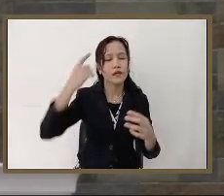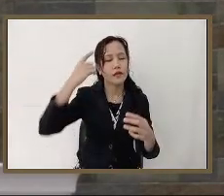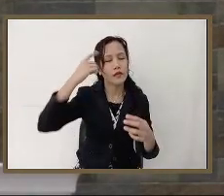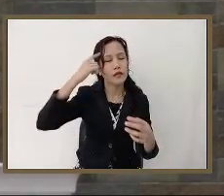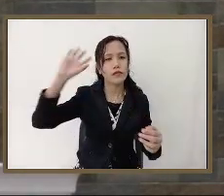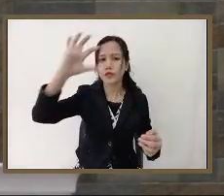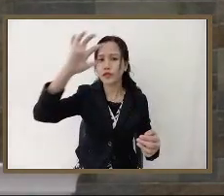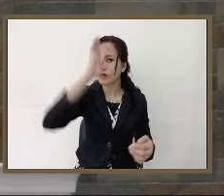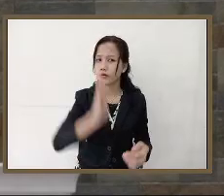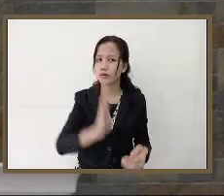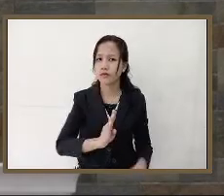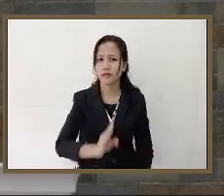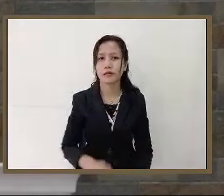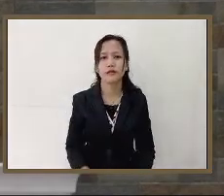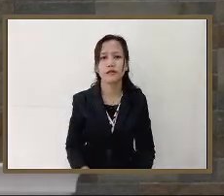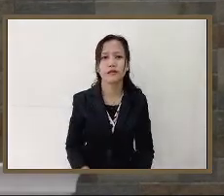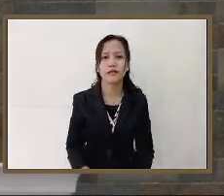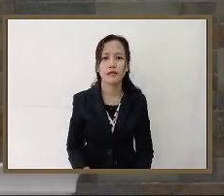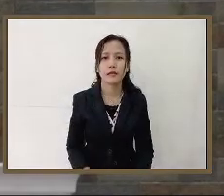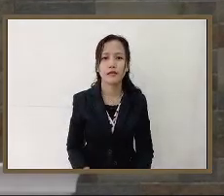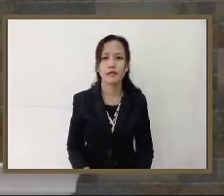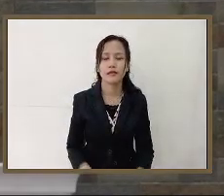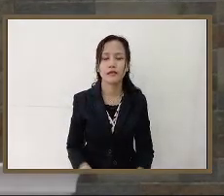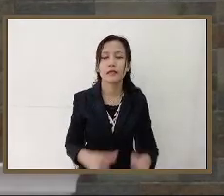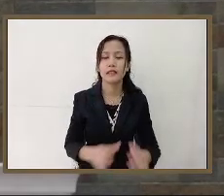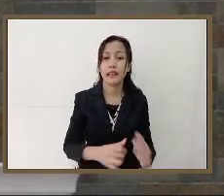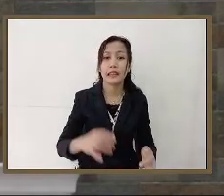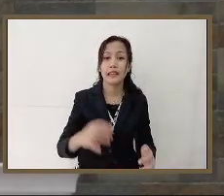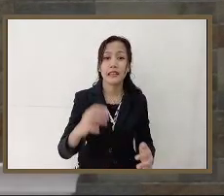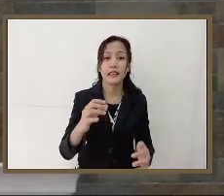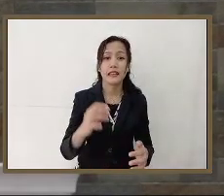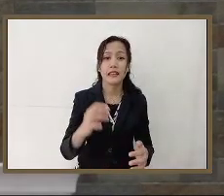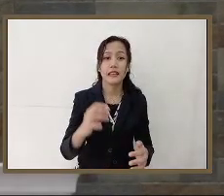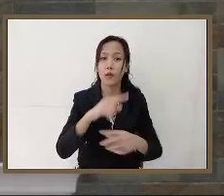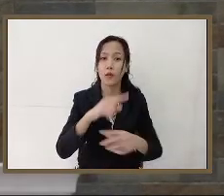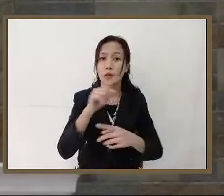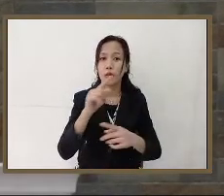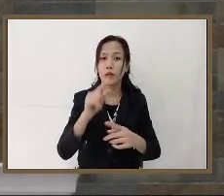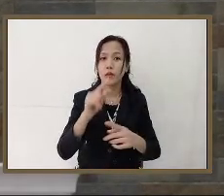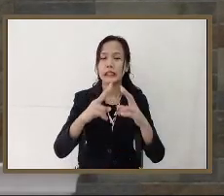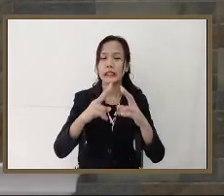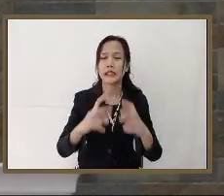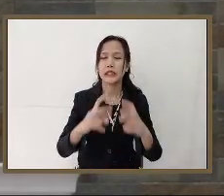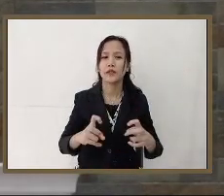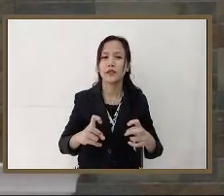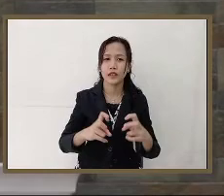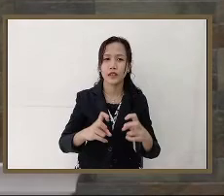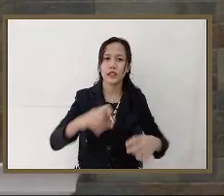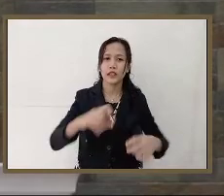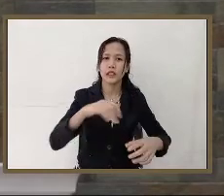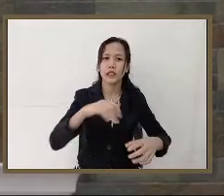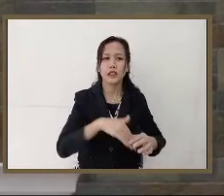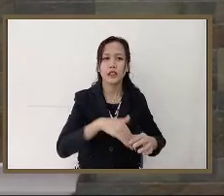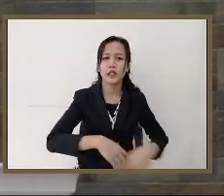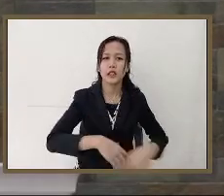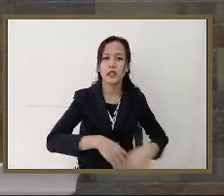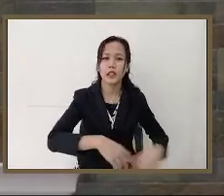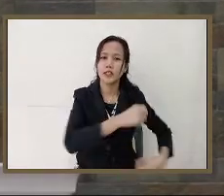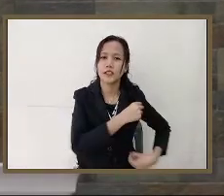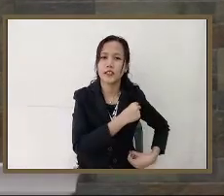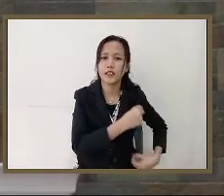though he is engaged in military campaigns, katulad na sinasabi ko kanina, nagmamanifest